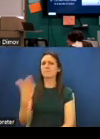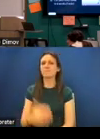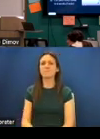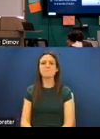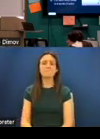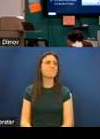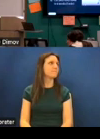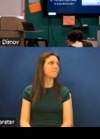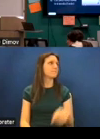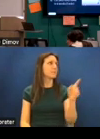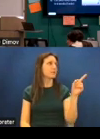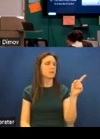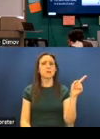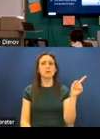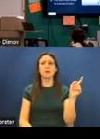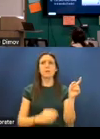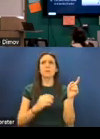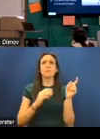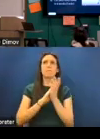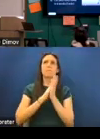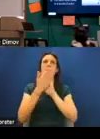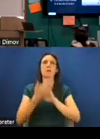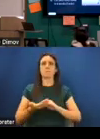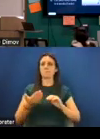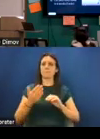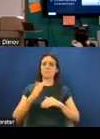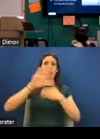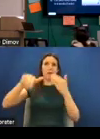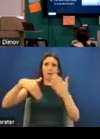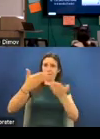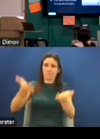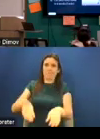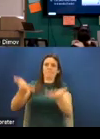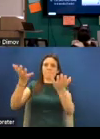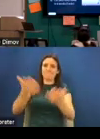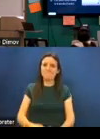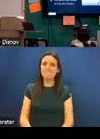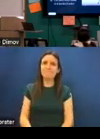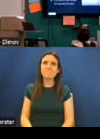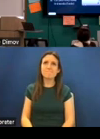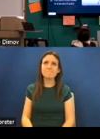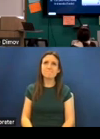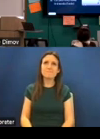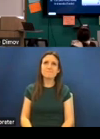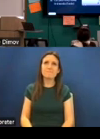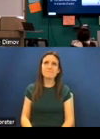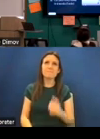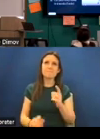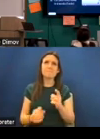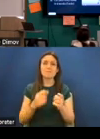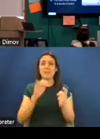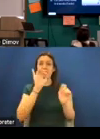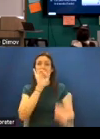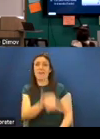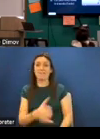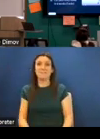this one. Be all that you can be. Heidi, that's yours. It says what it says.